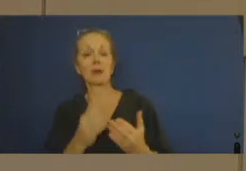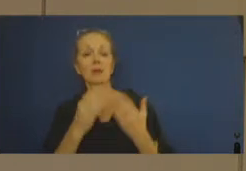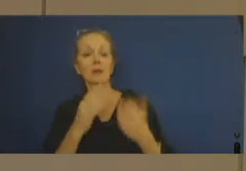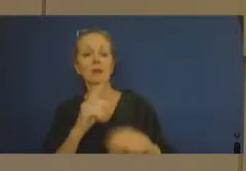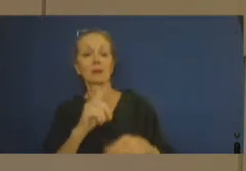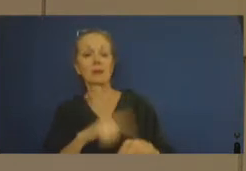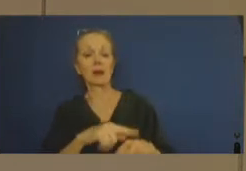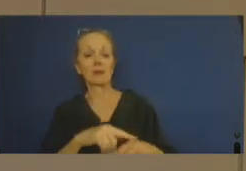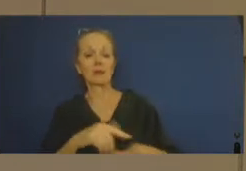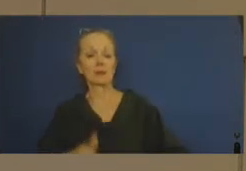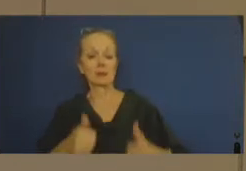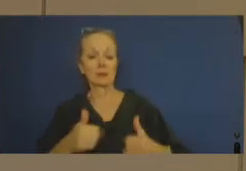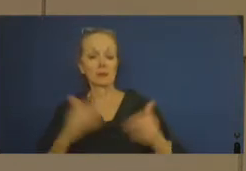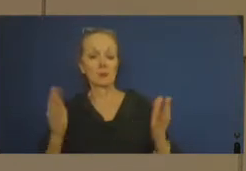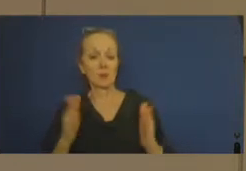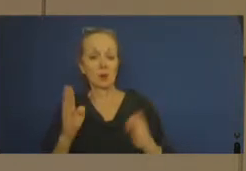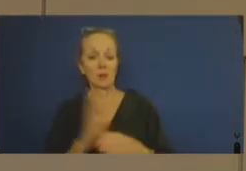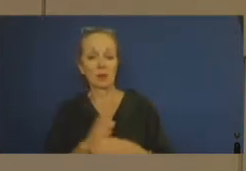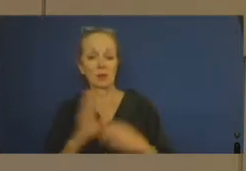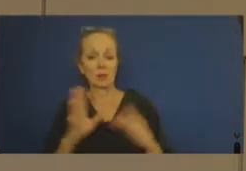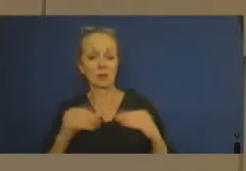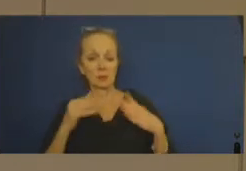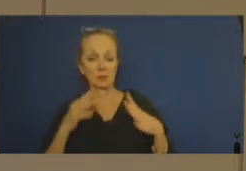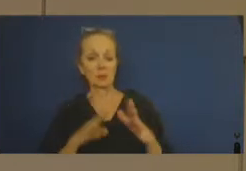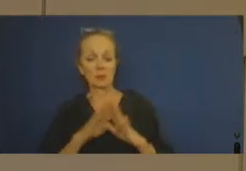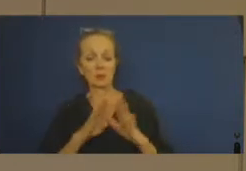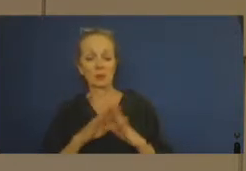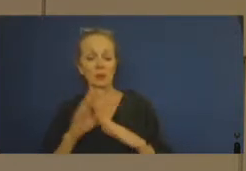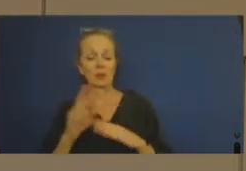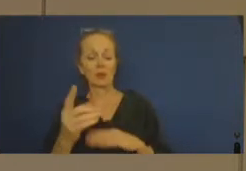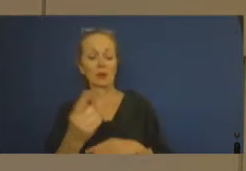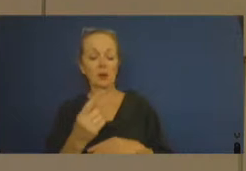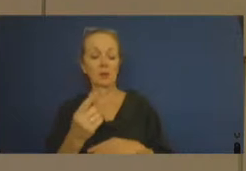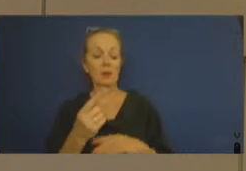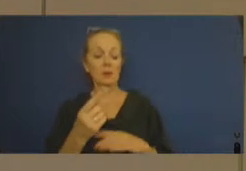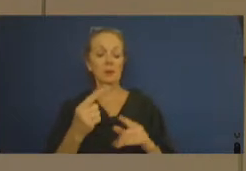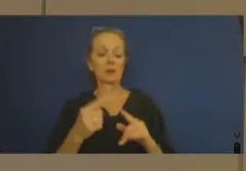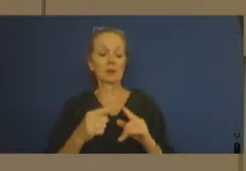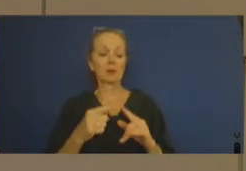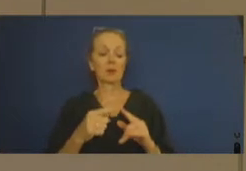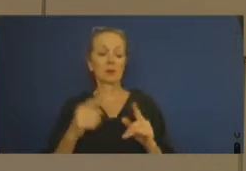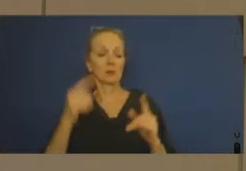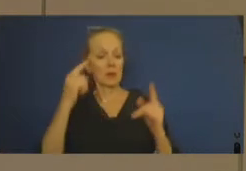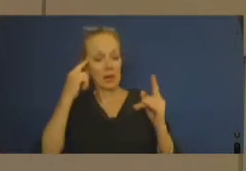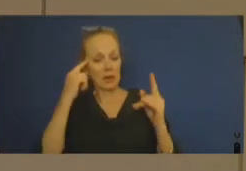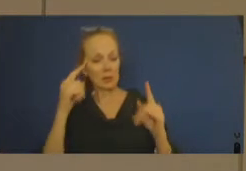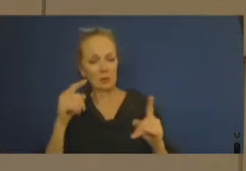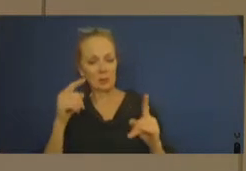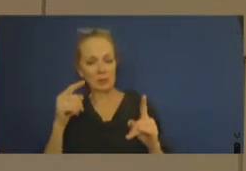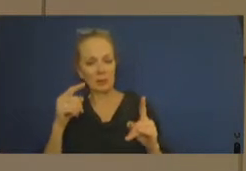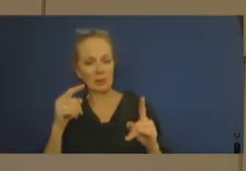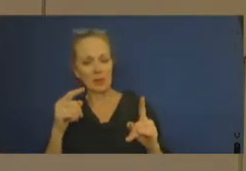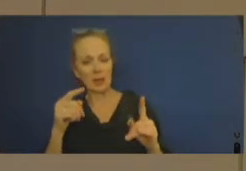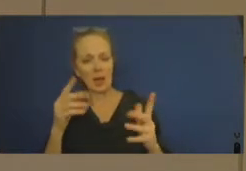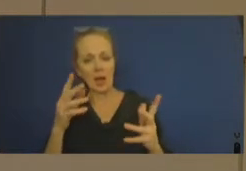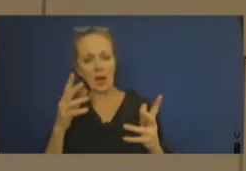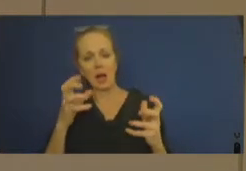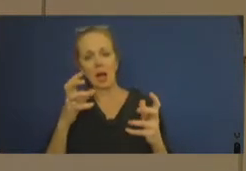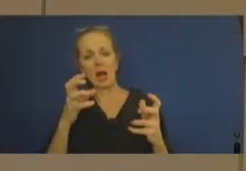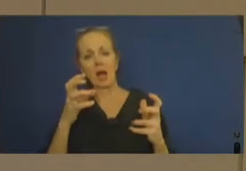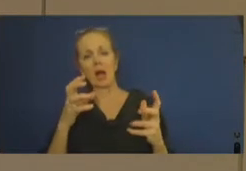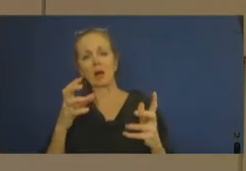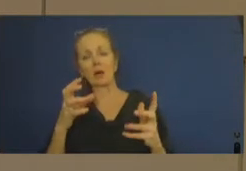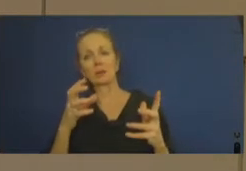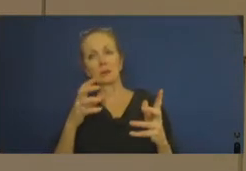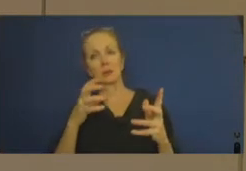and small business owners and developers to come to a compromise. I'd also like to